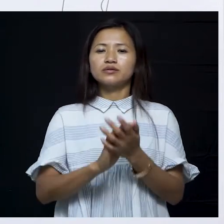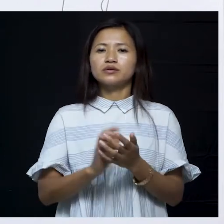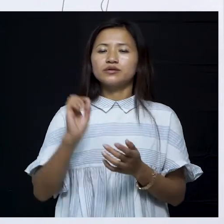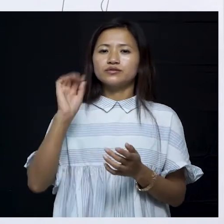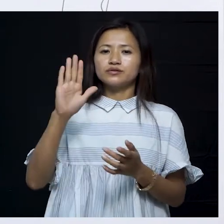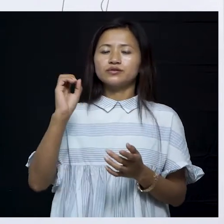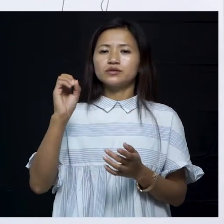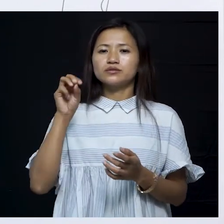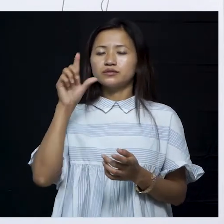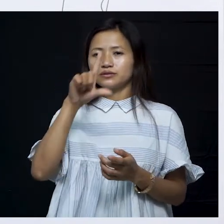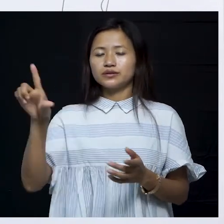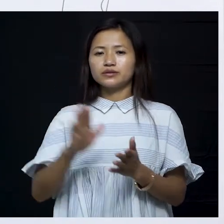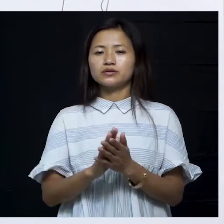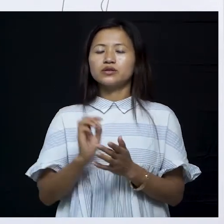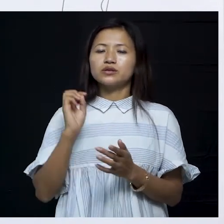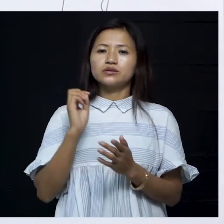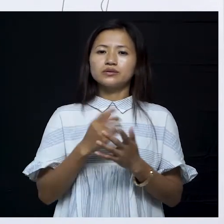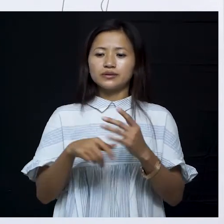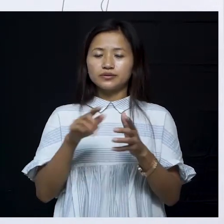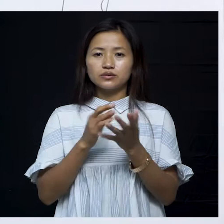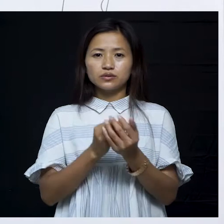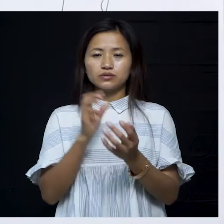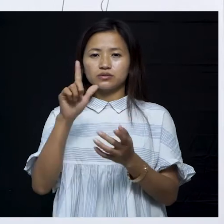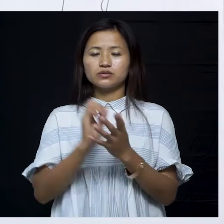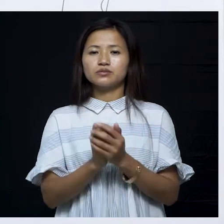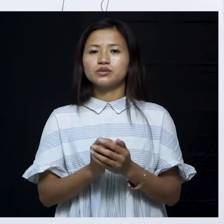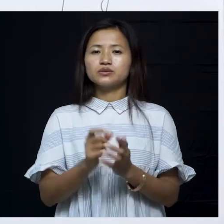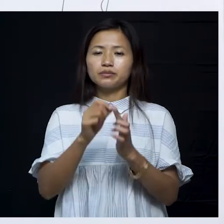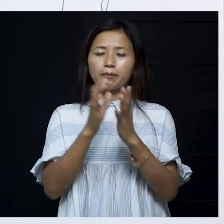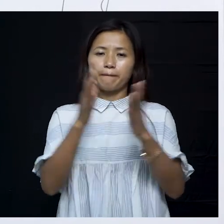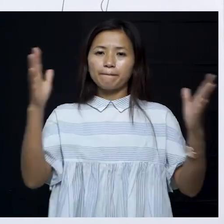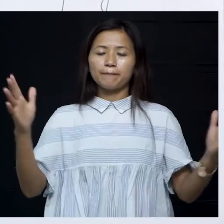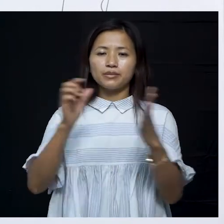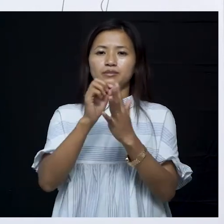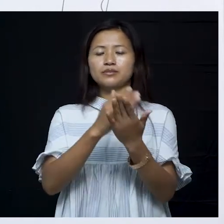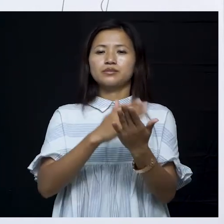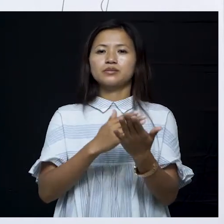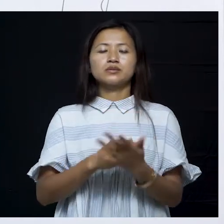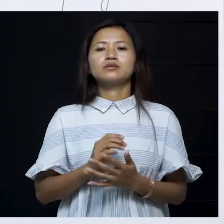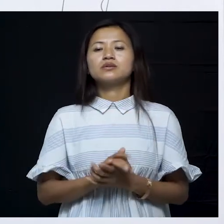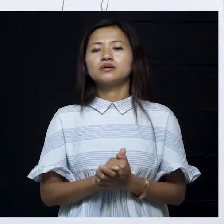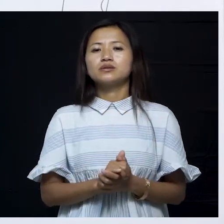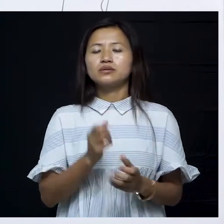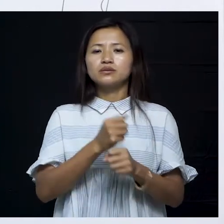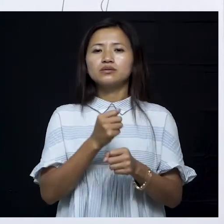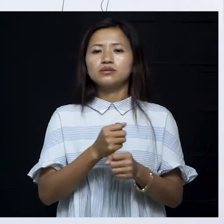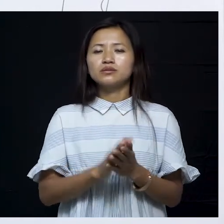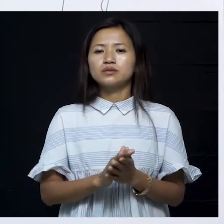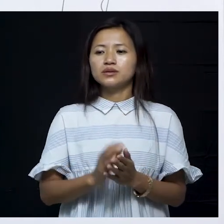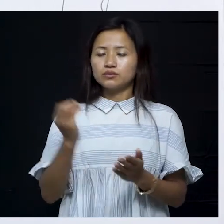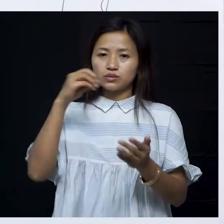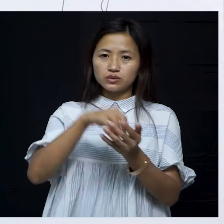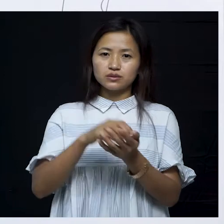urban poor living in 345 towns. So it is a big program, all right? So likewise, the government has also imposed